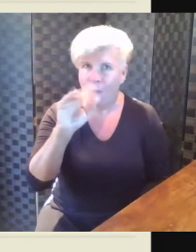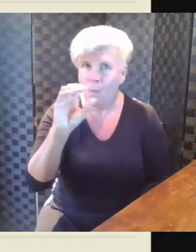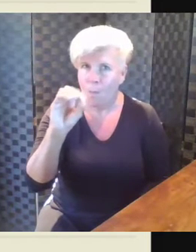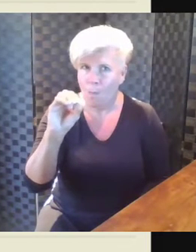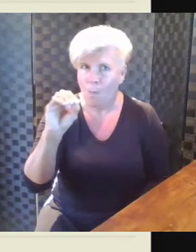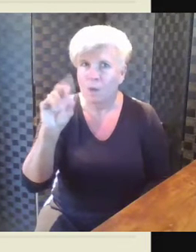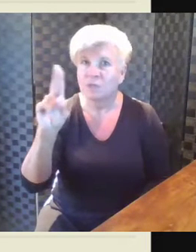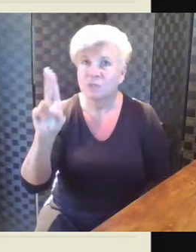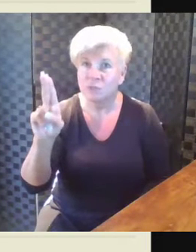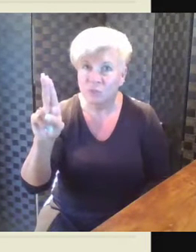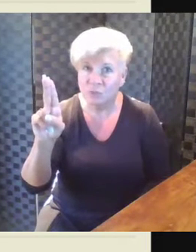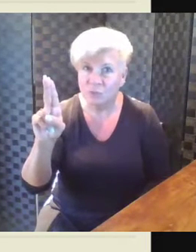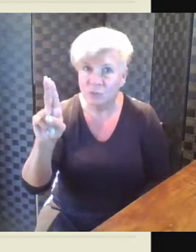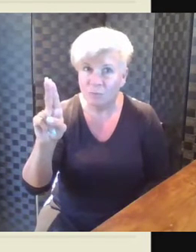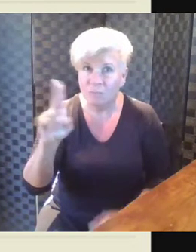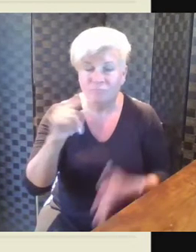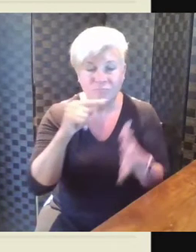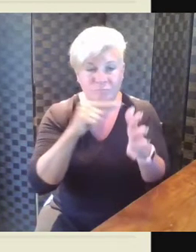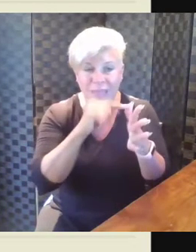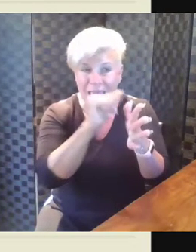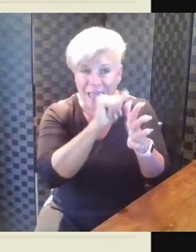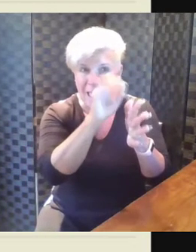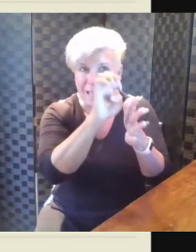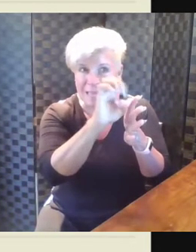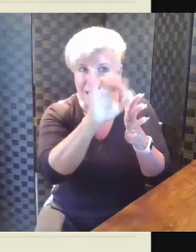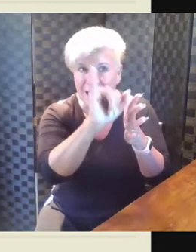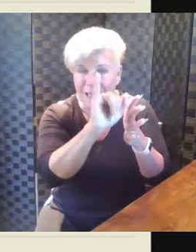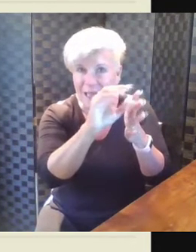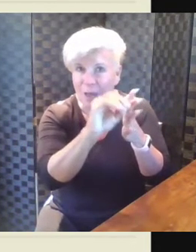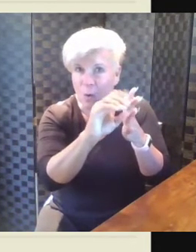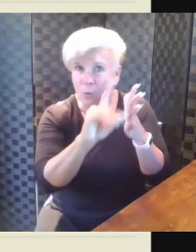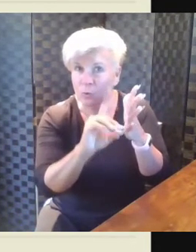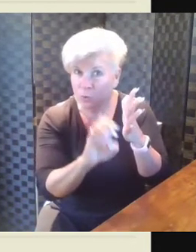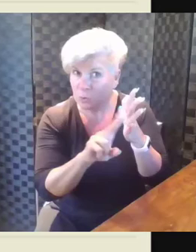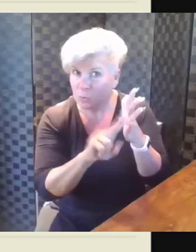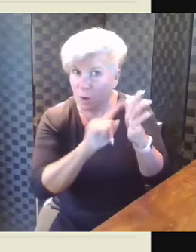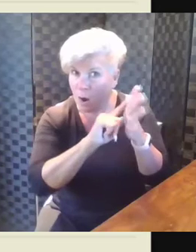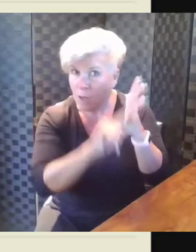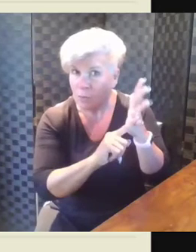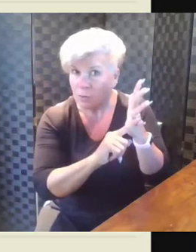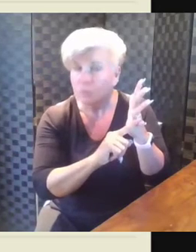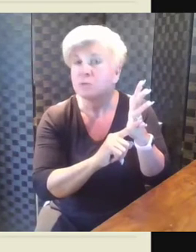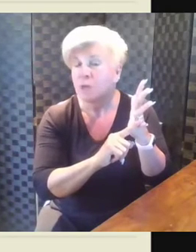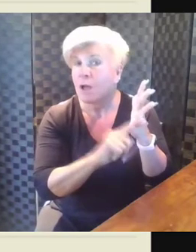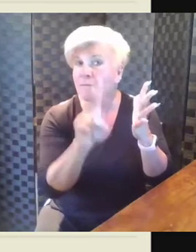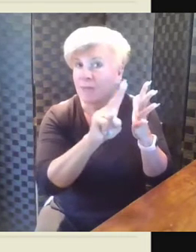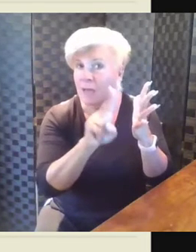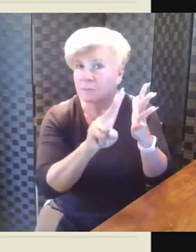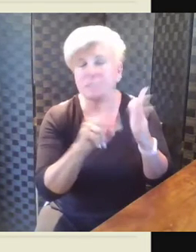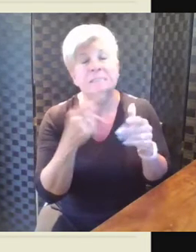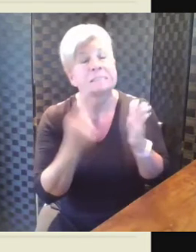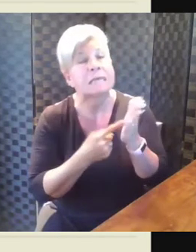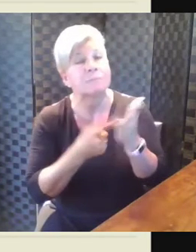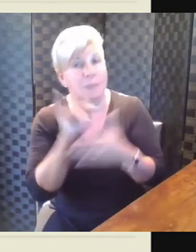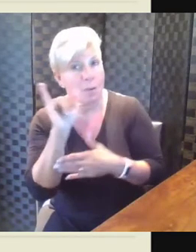I, O, and U are all vowels. Sometimes the letter Y is a vowel